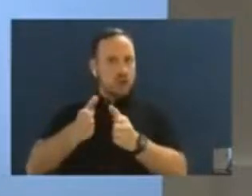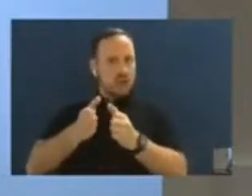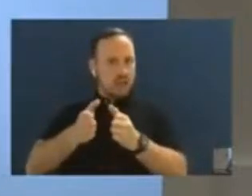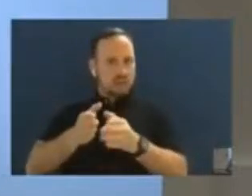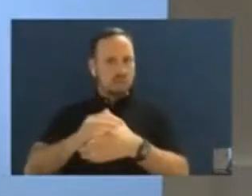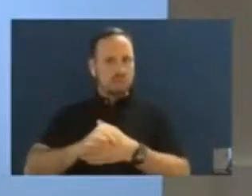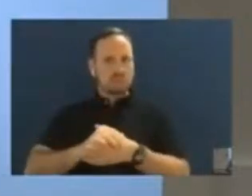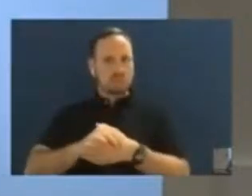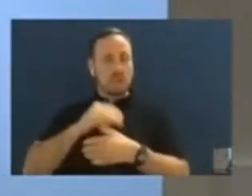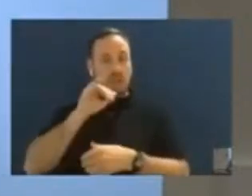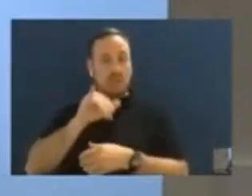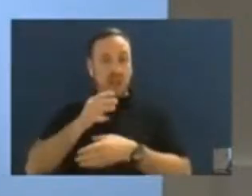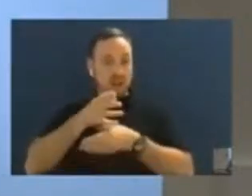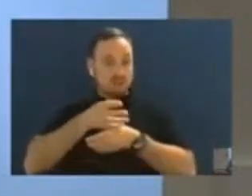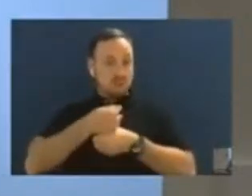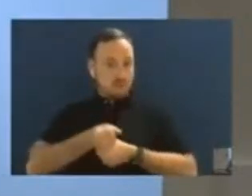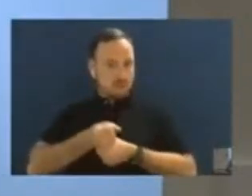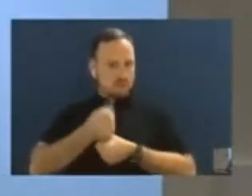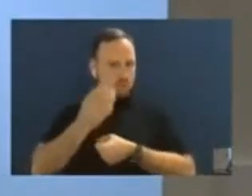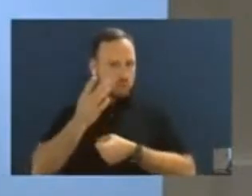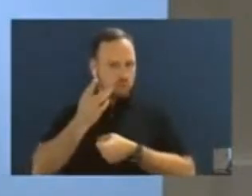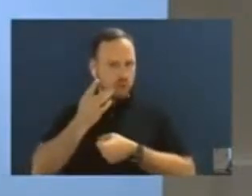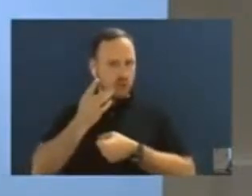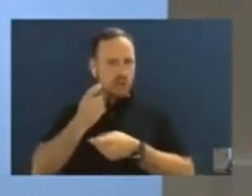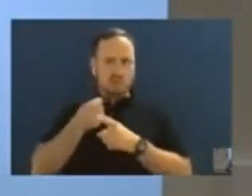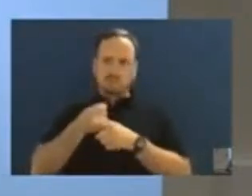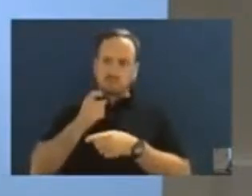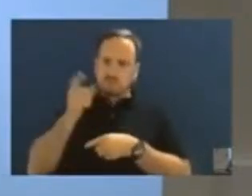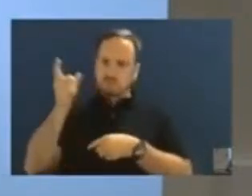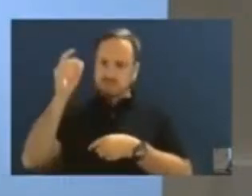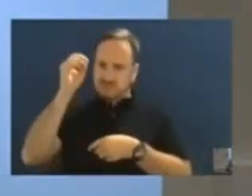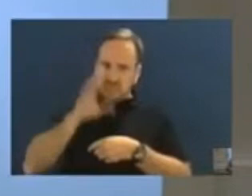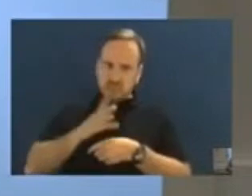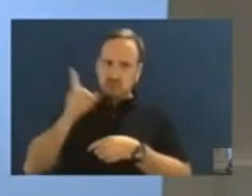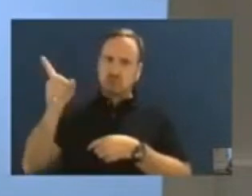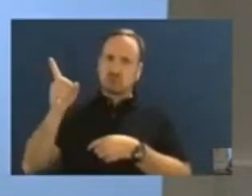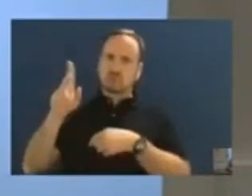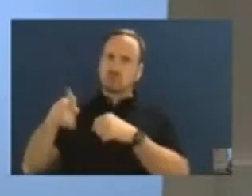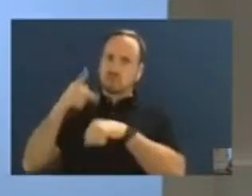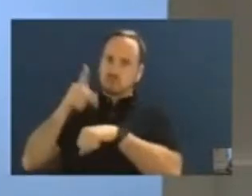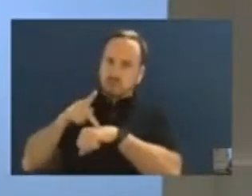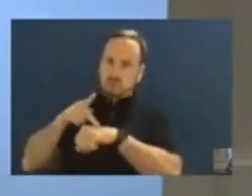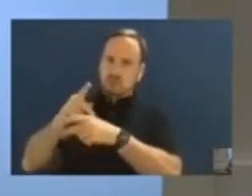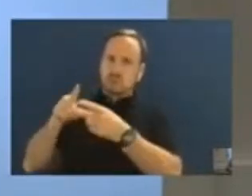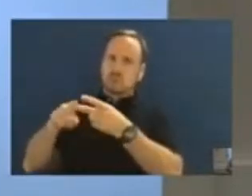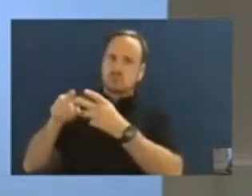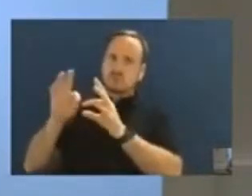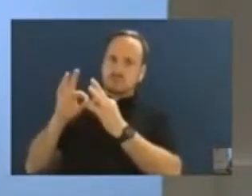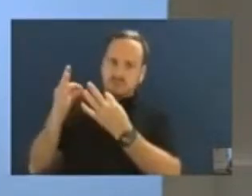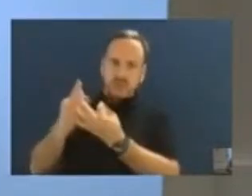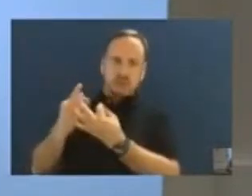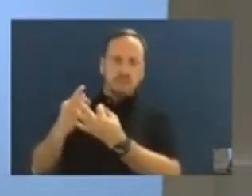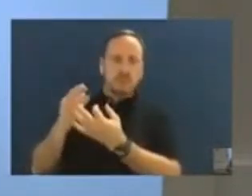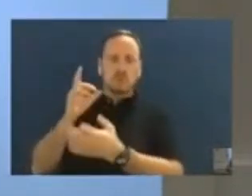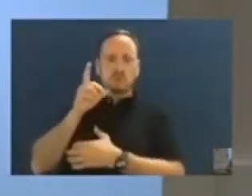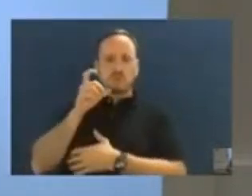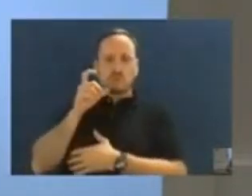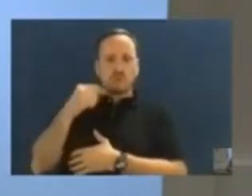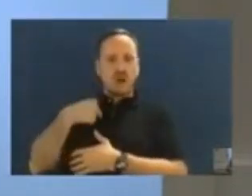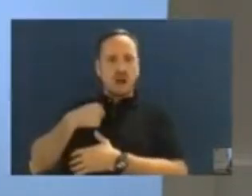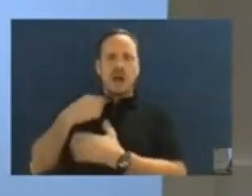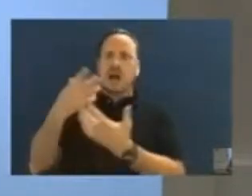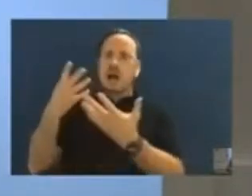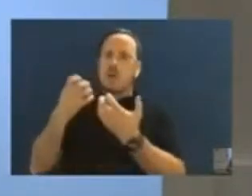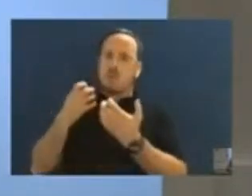due to our teachers, our principals, and our families, who I want to sincerely